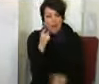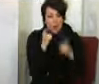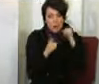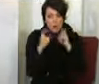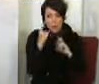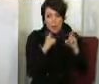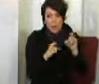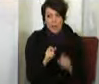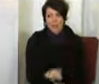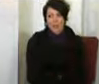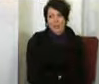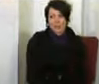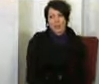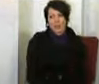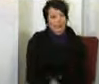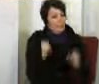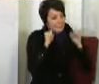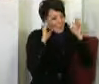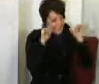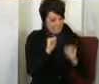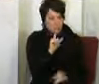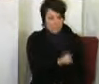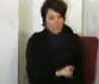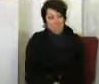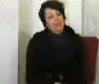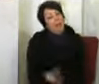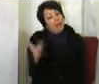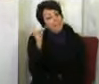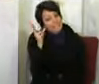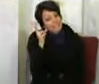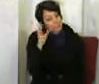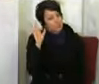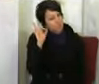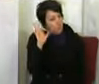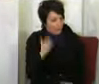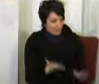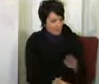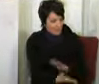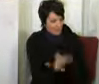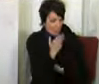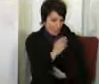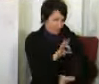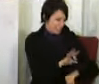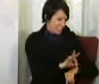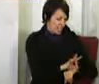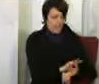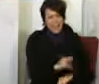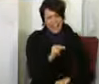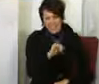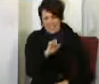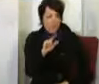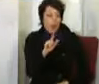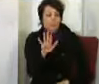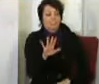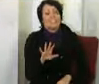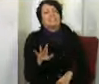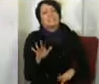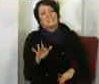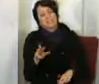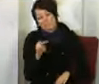Wow. It's incredible. I was listening to the sermon this morning, and Neil kind of put something together that I had never